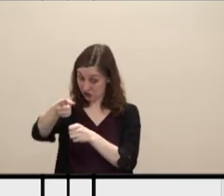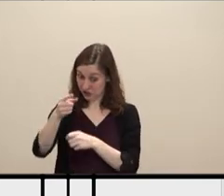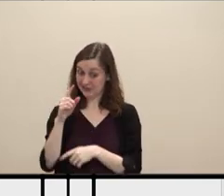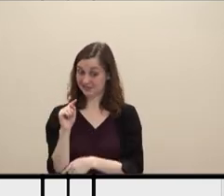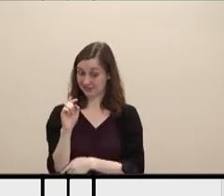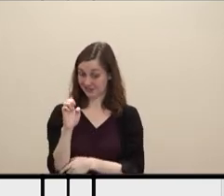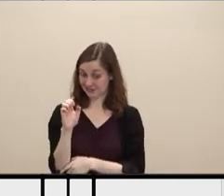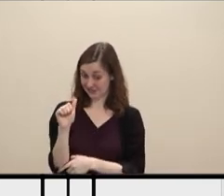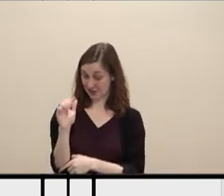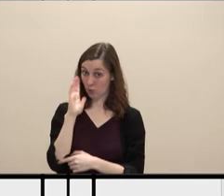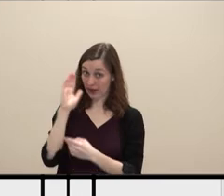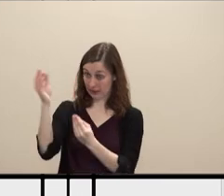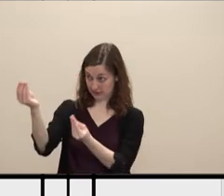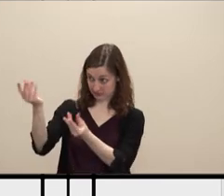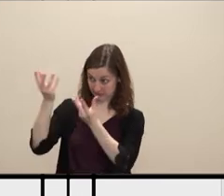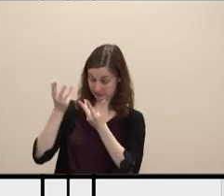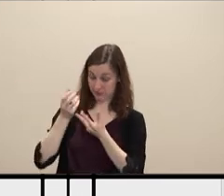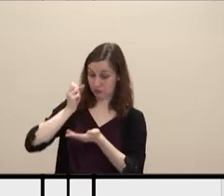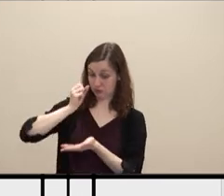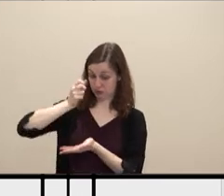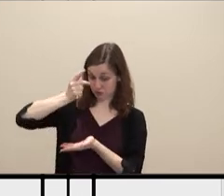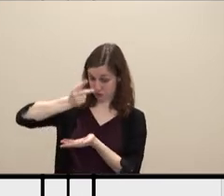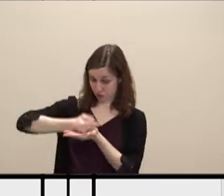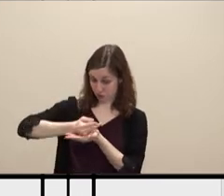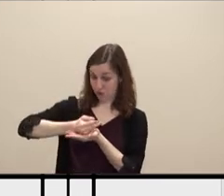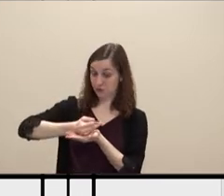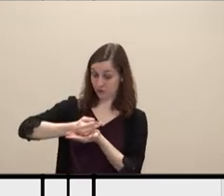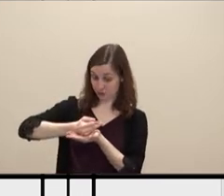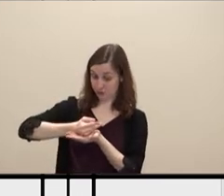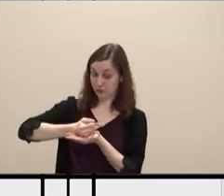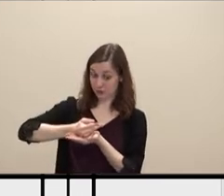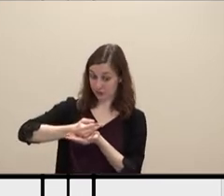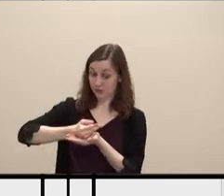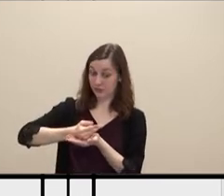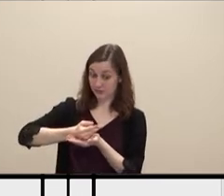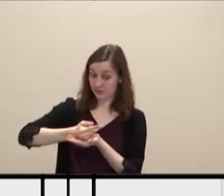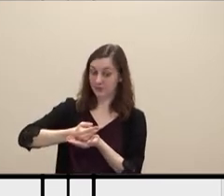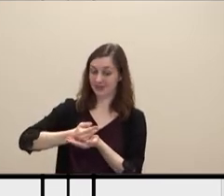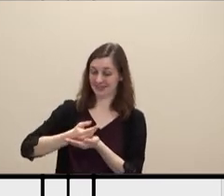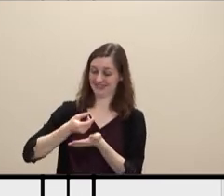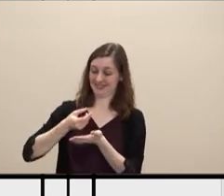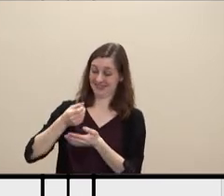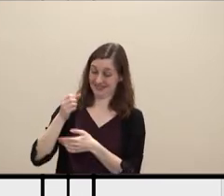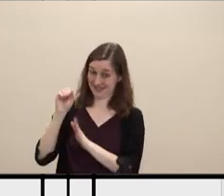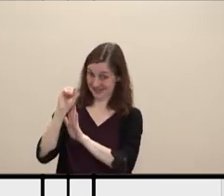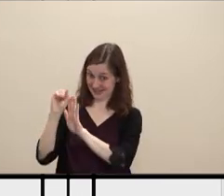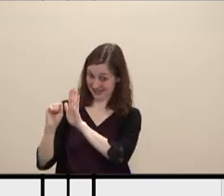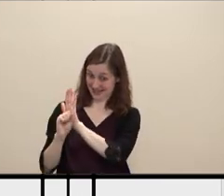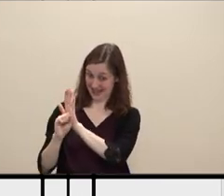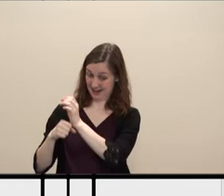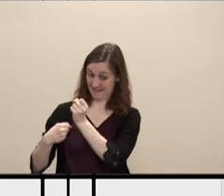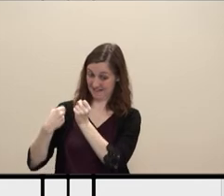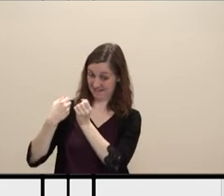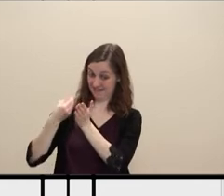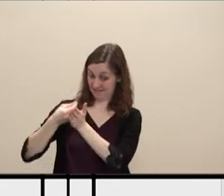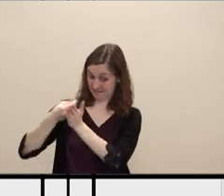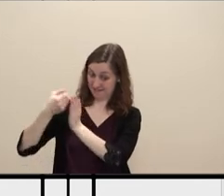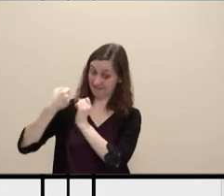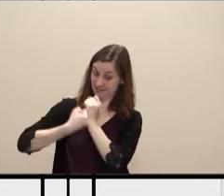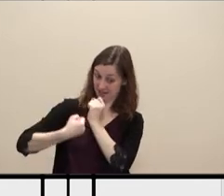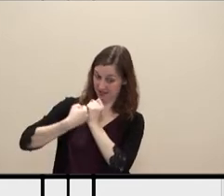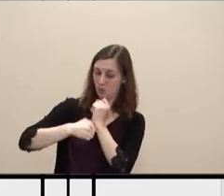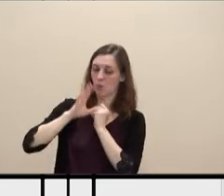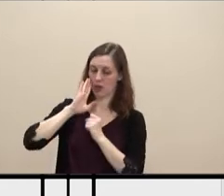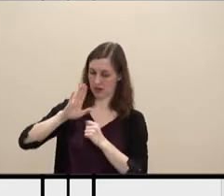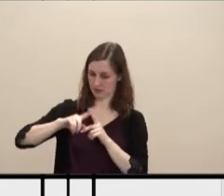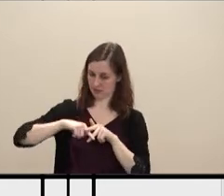TEA will notify us of the designations. The state funding will begin to flow for these allocations,